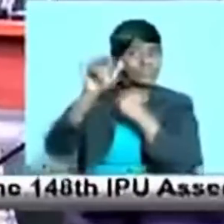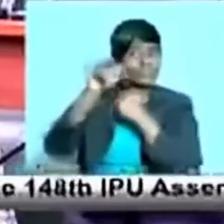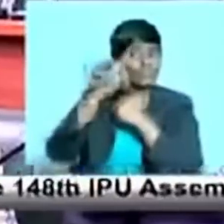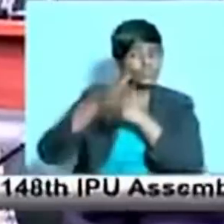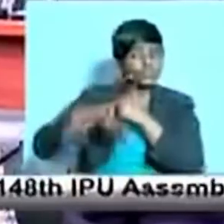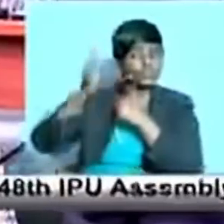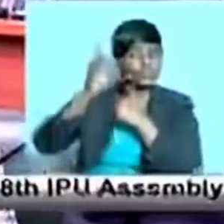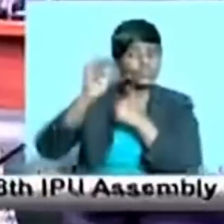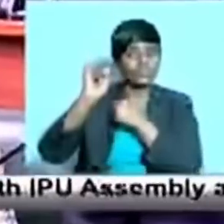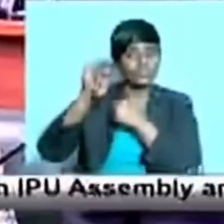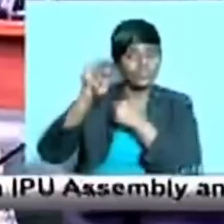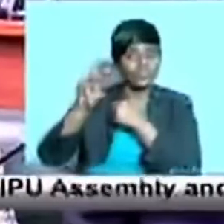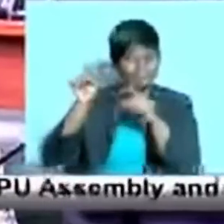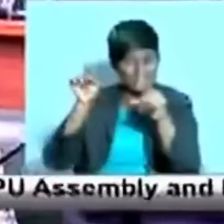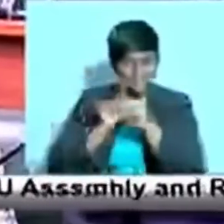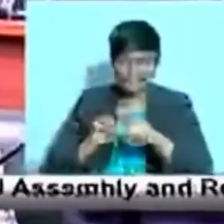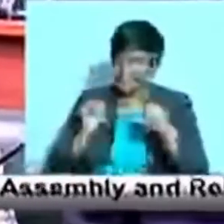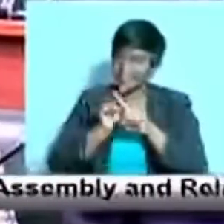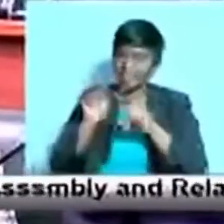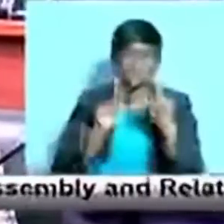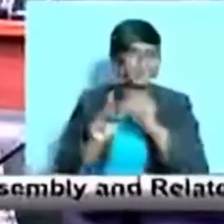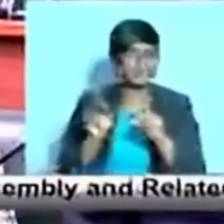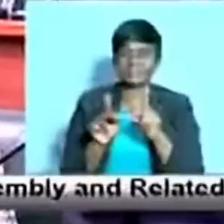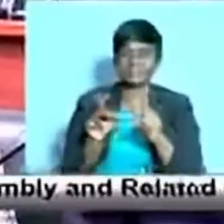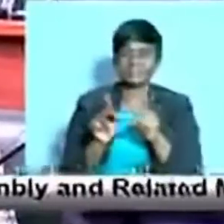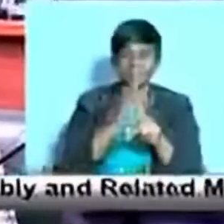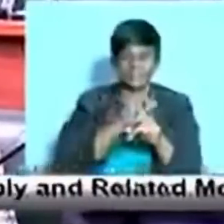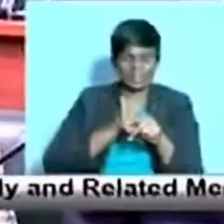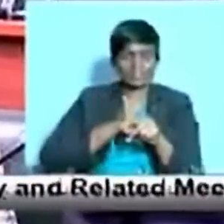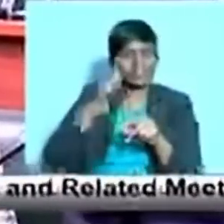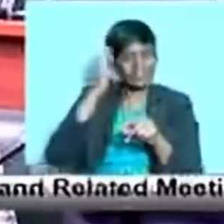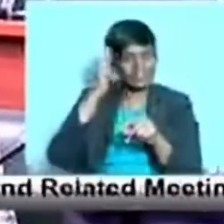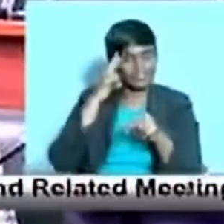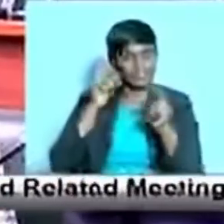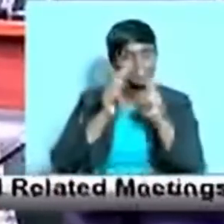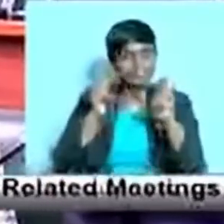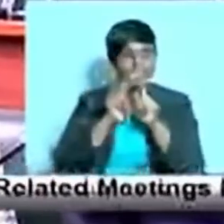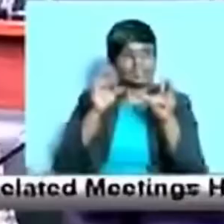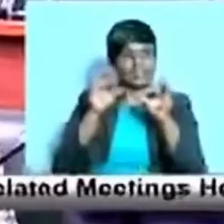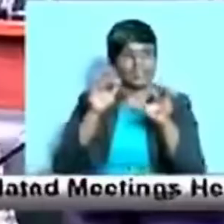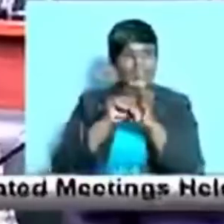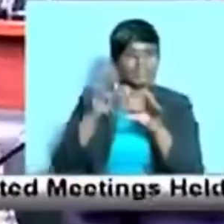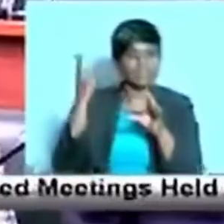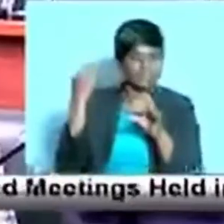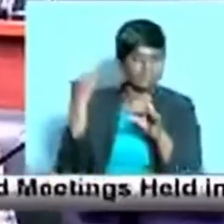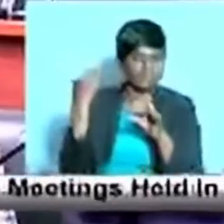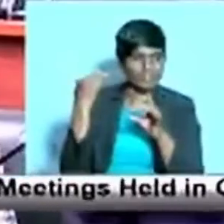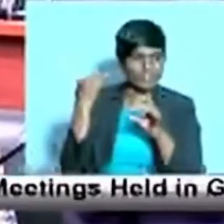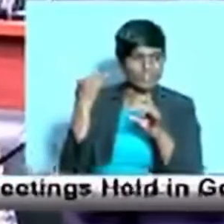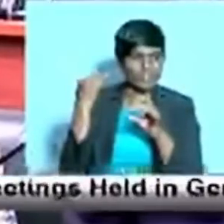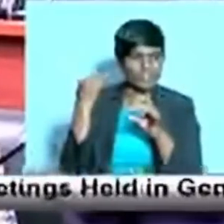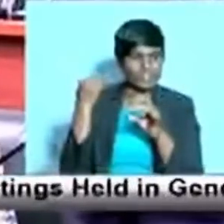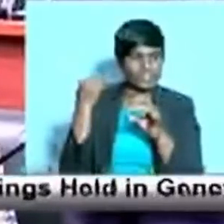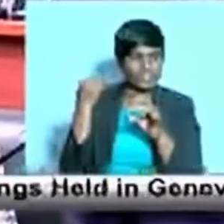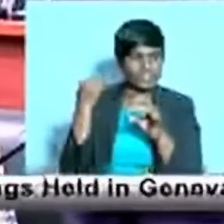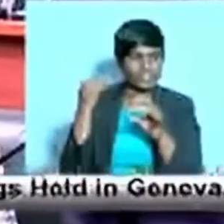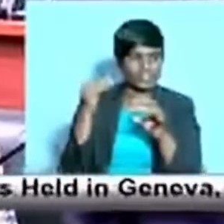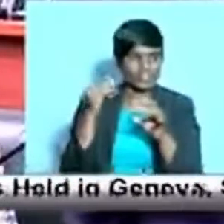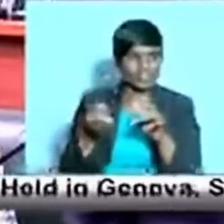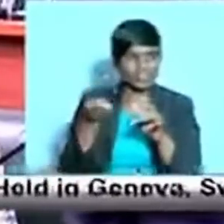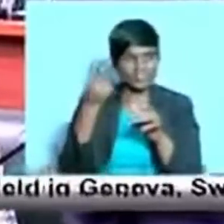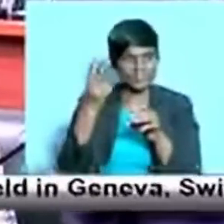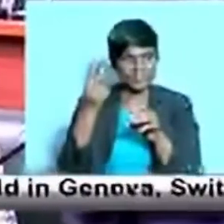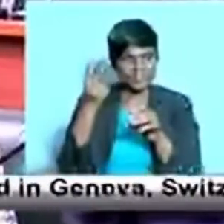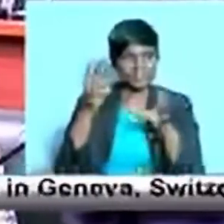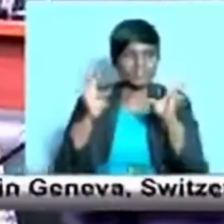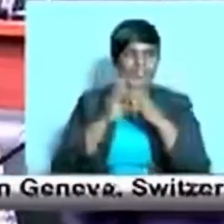go to IPU. They're the same people. I remember very well in the previous, the 12th session,